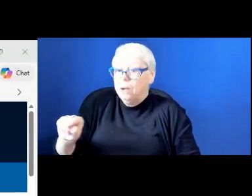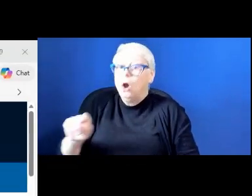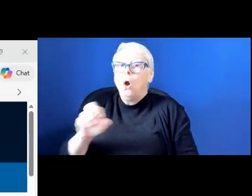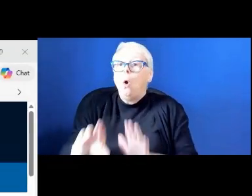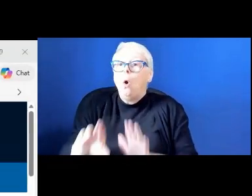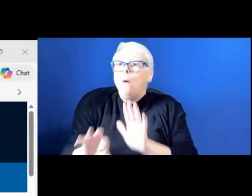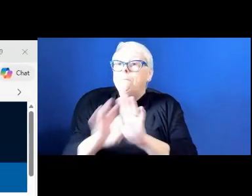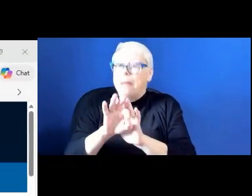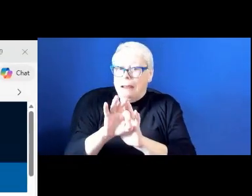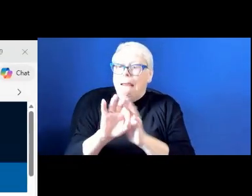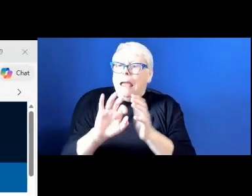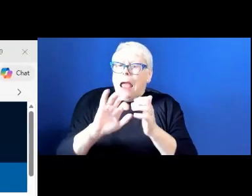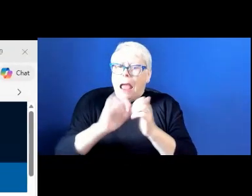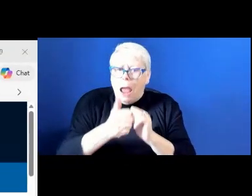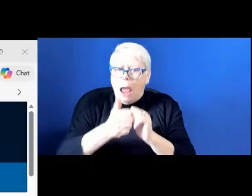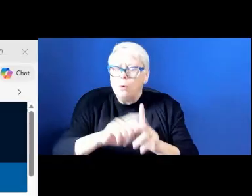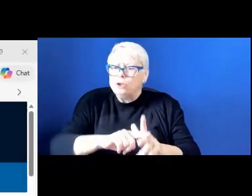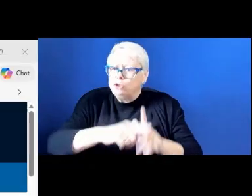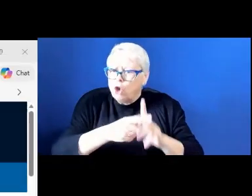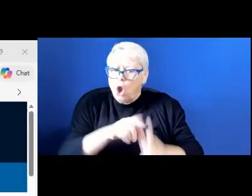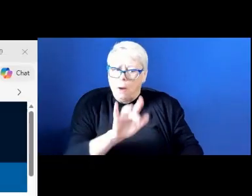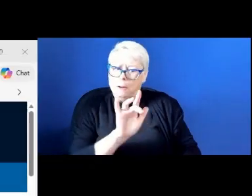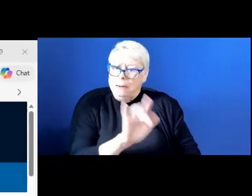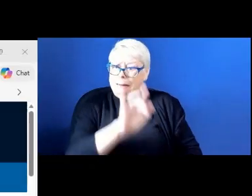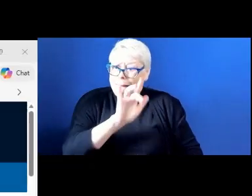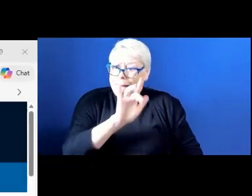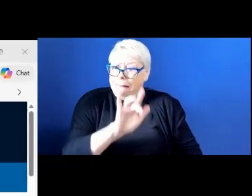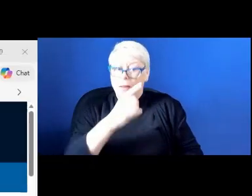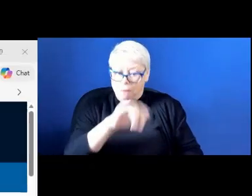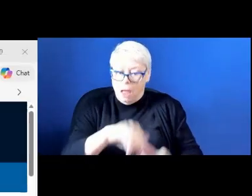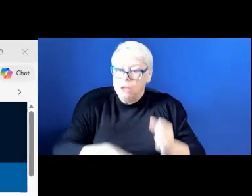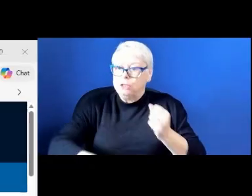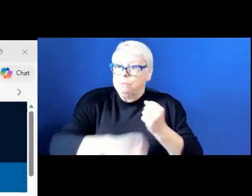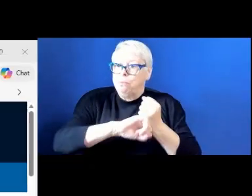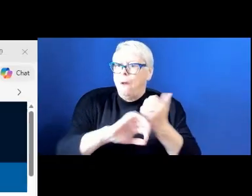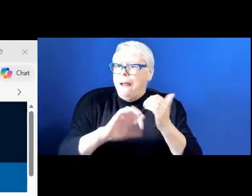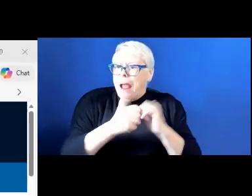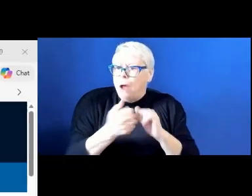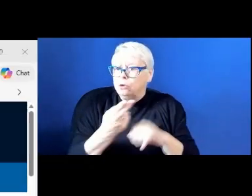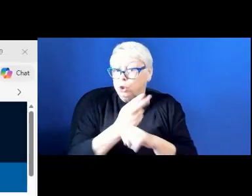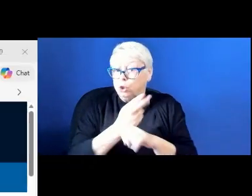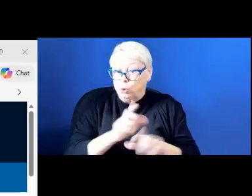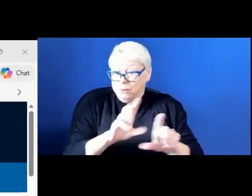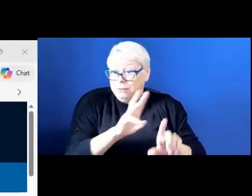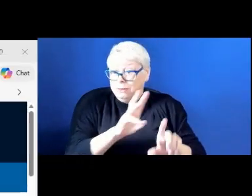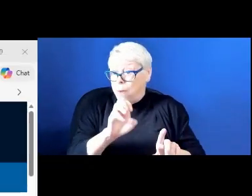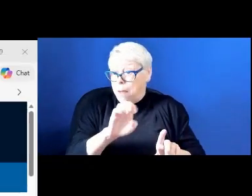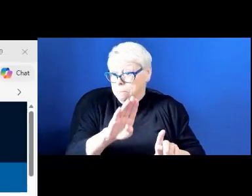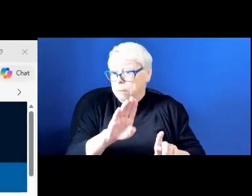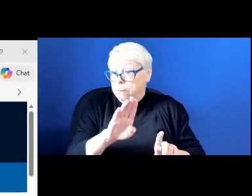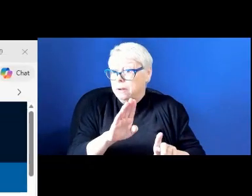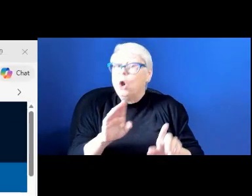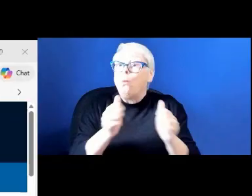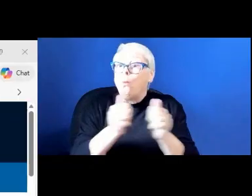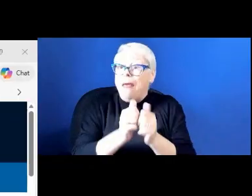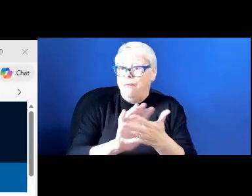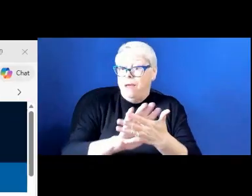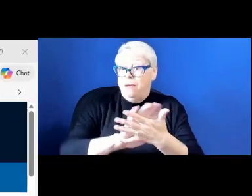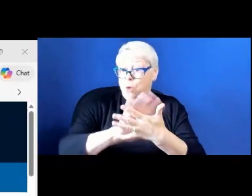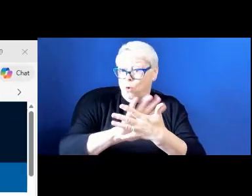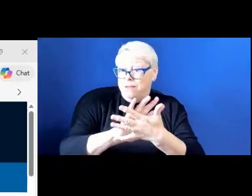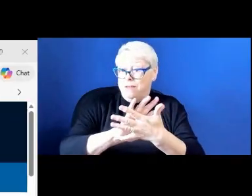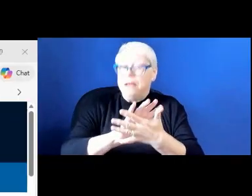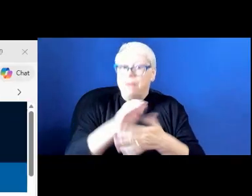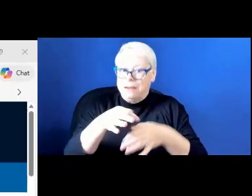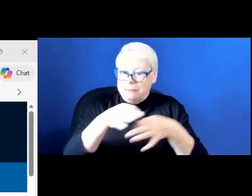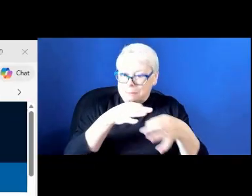Help Getting Started and for support on how to use this website, including a video by Disability Alliance